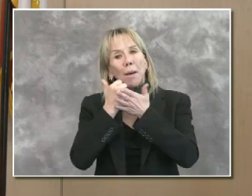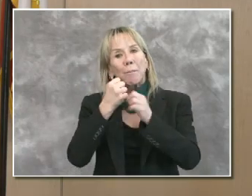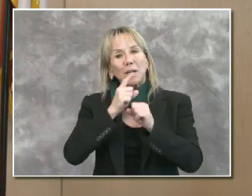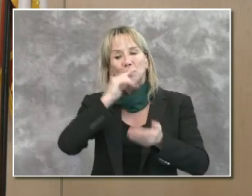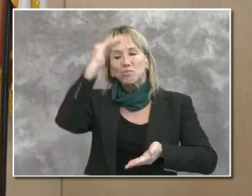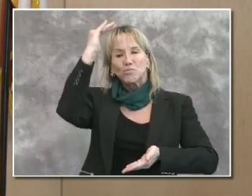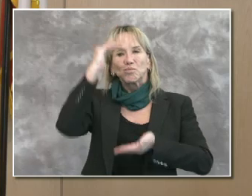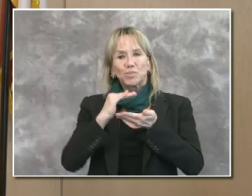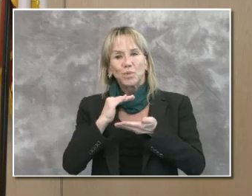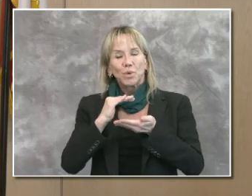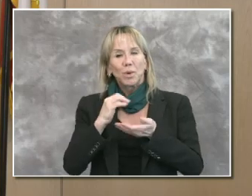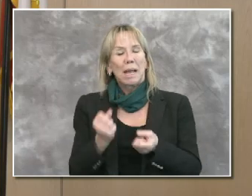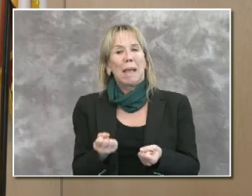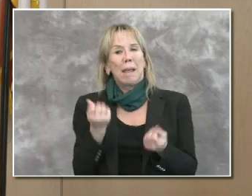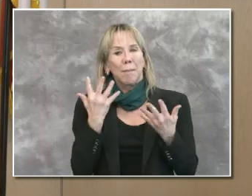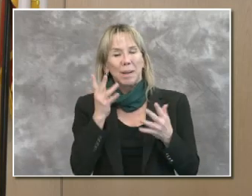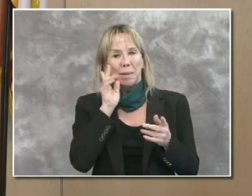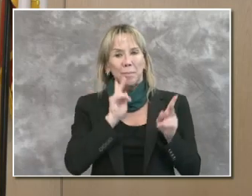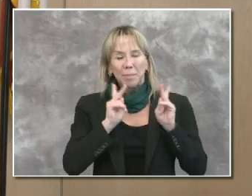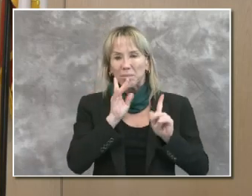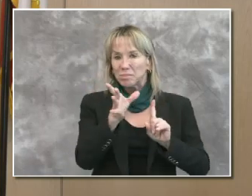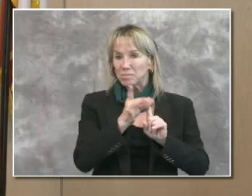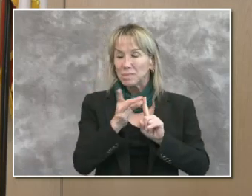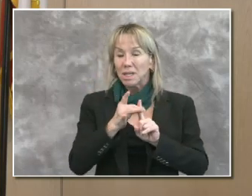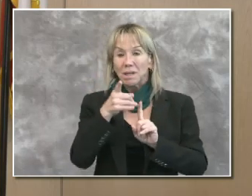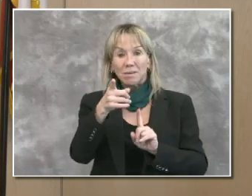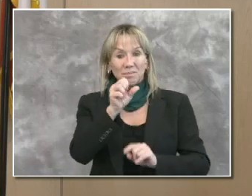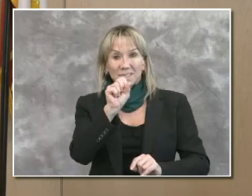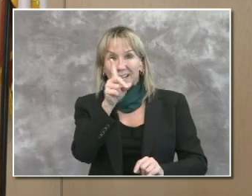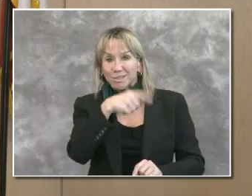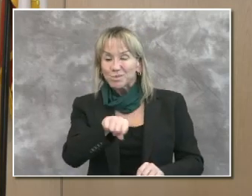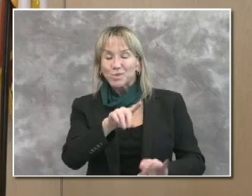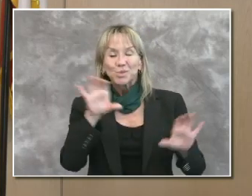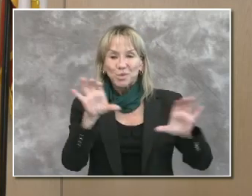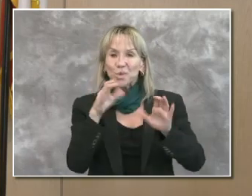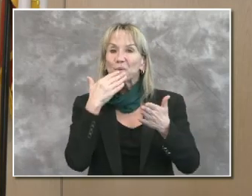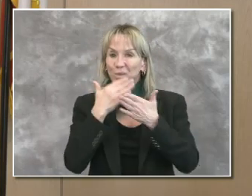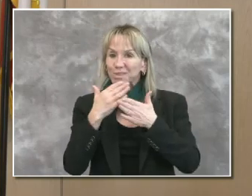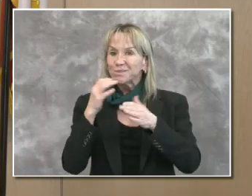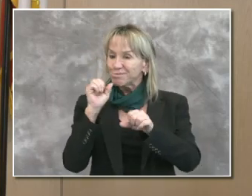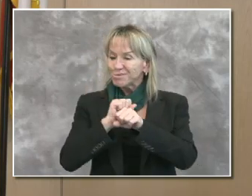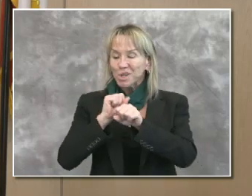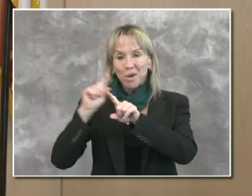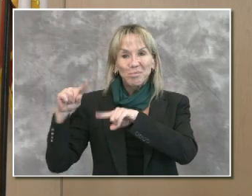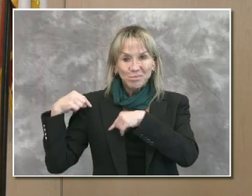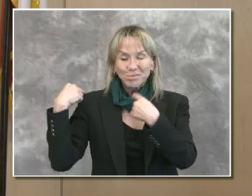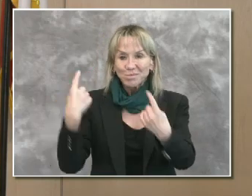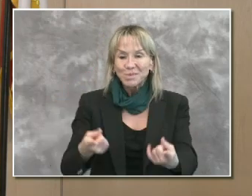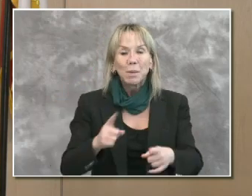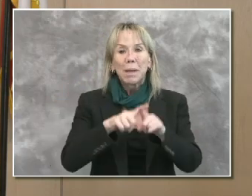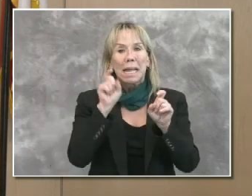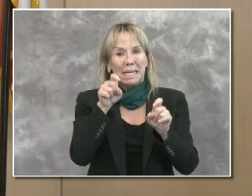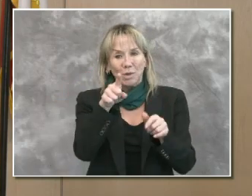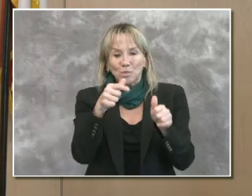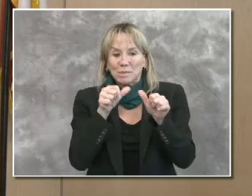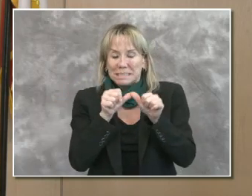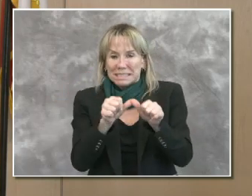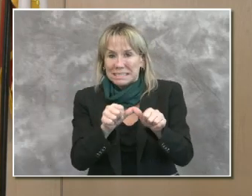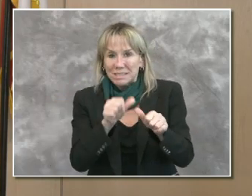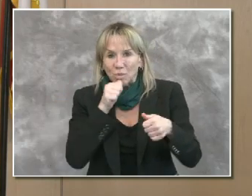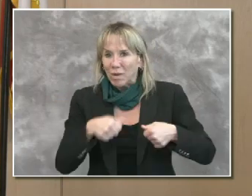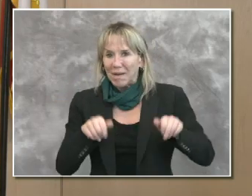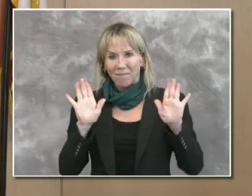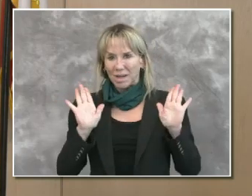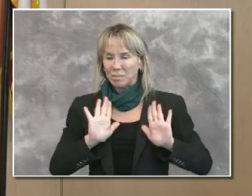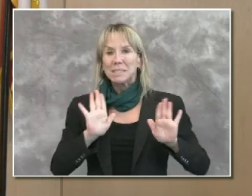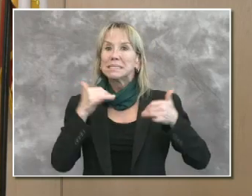County. County residents have been doing a great job so far, but we need you to continue to adhere to social distancing